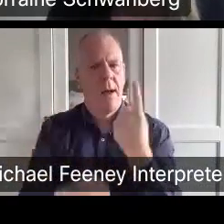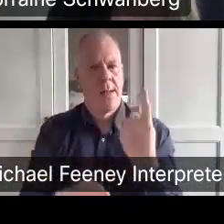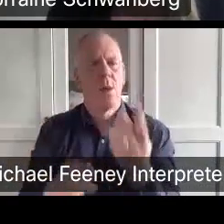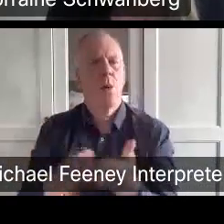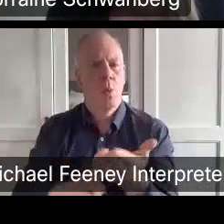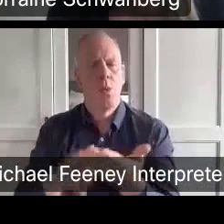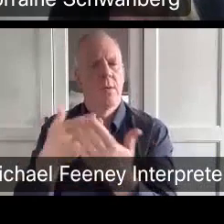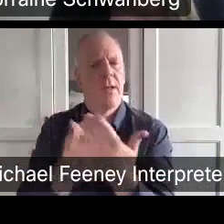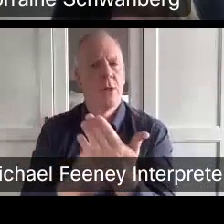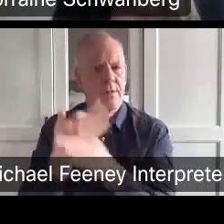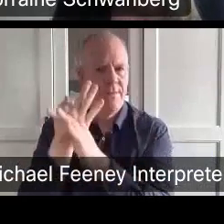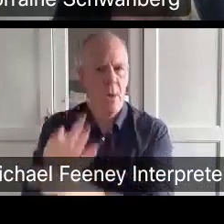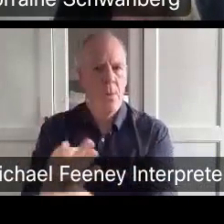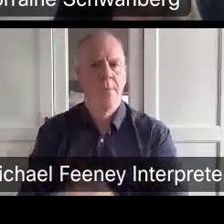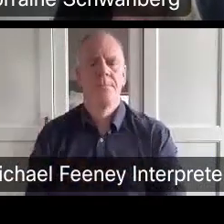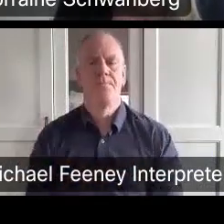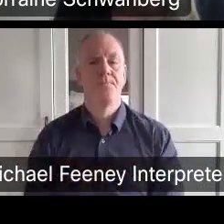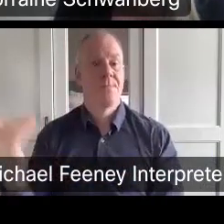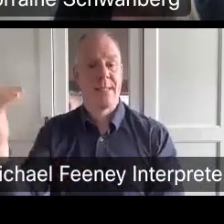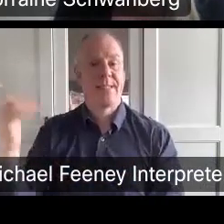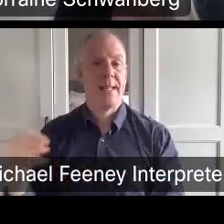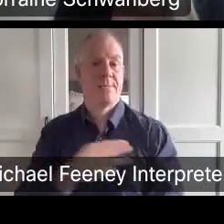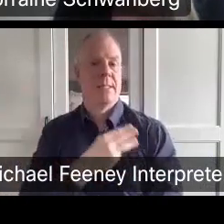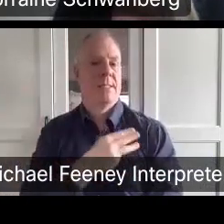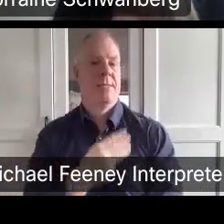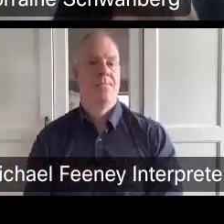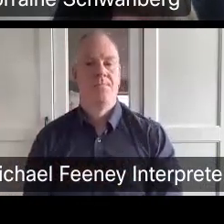the legislation. Next slide, please.